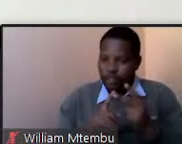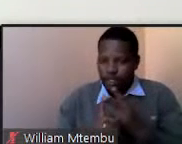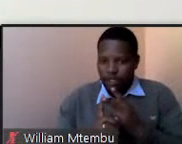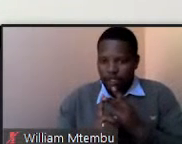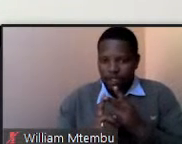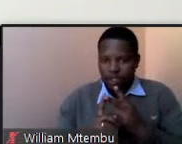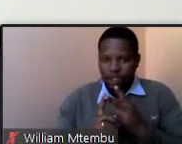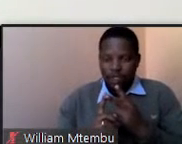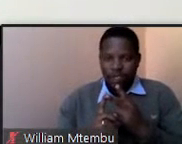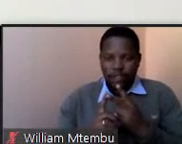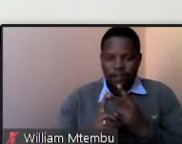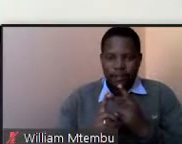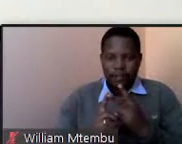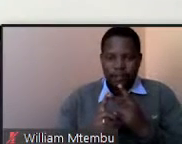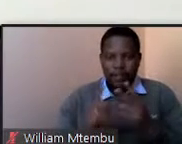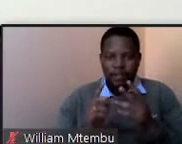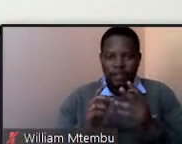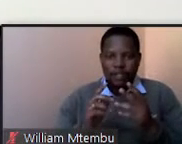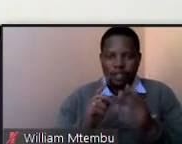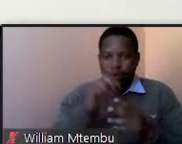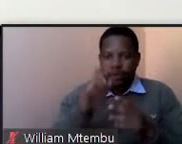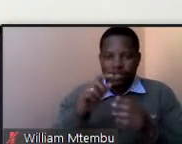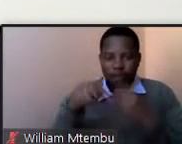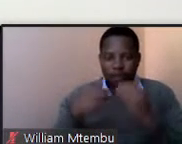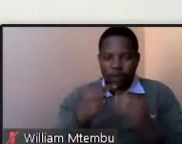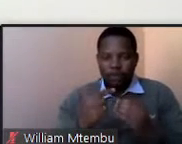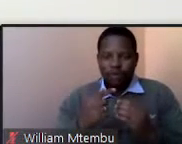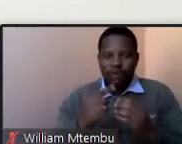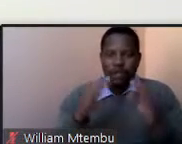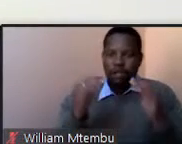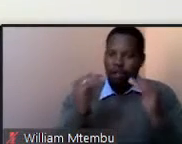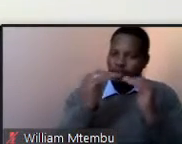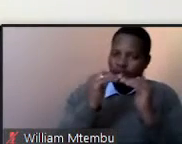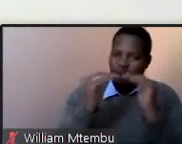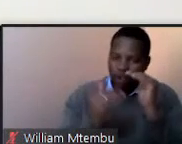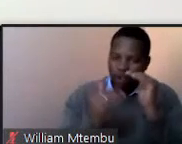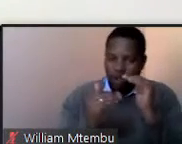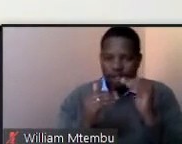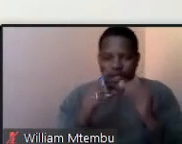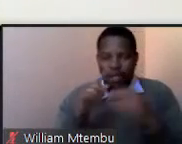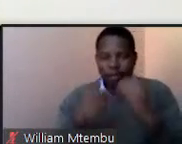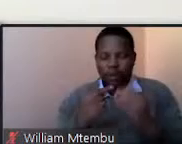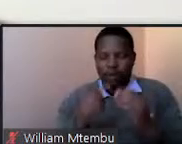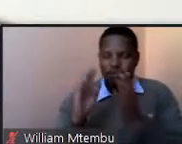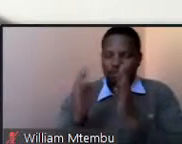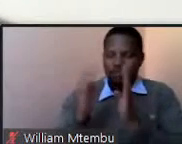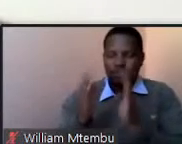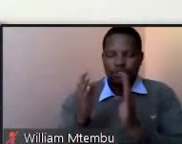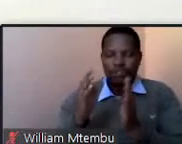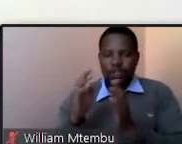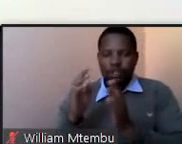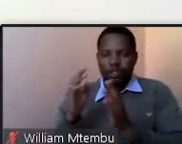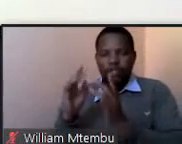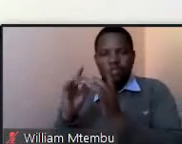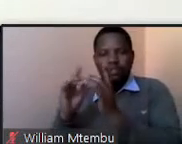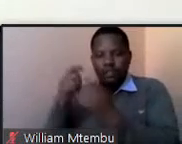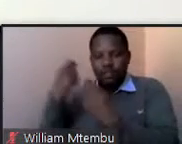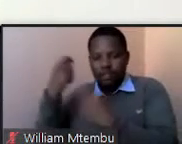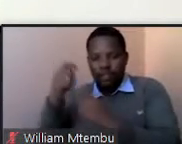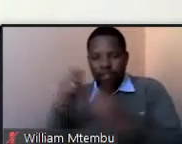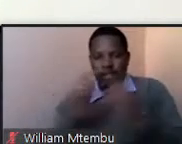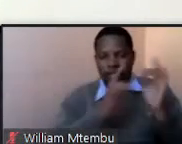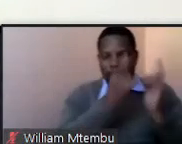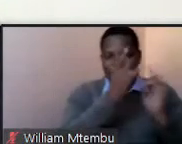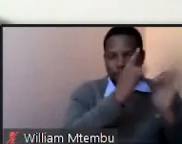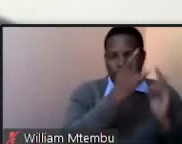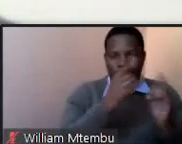was in the question of the inequality between the rural and urban settlement, which